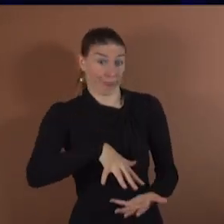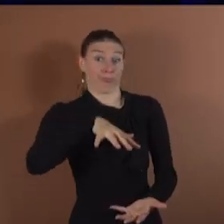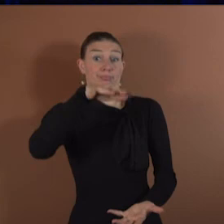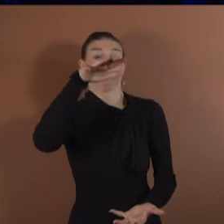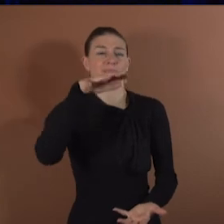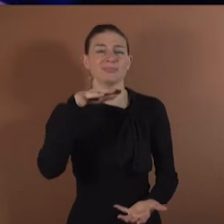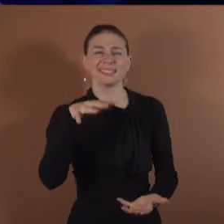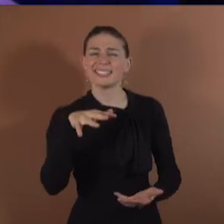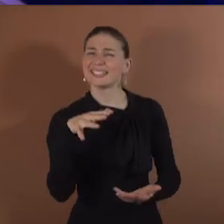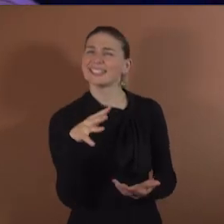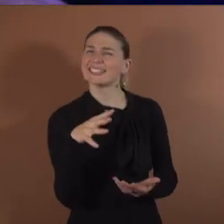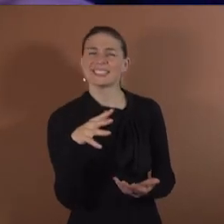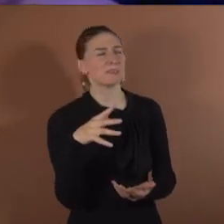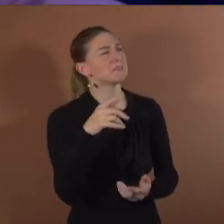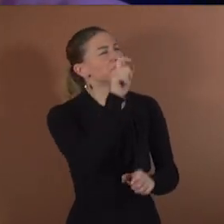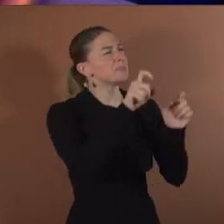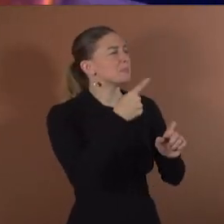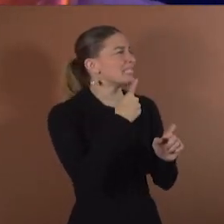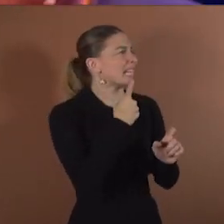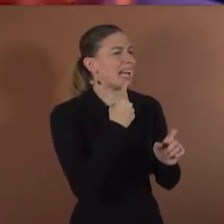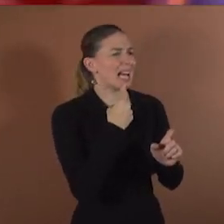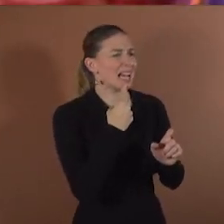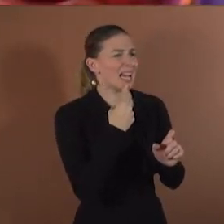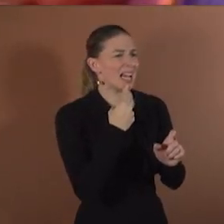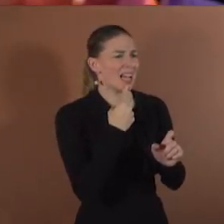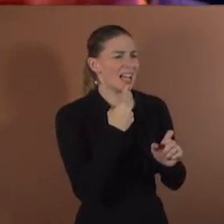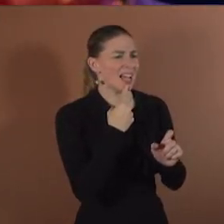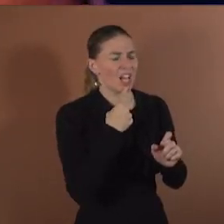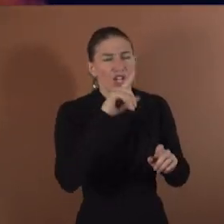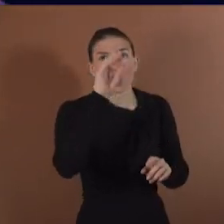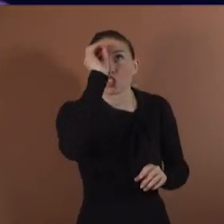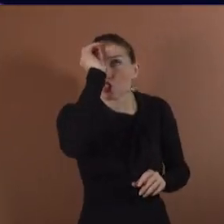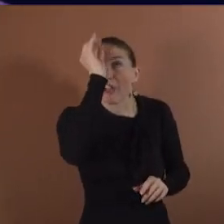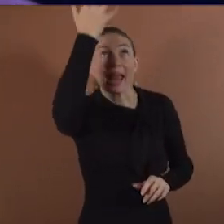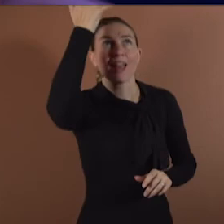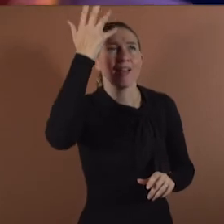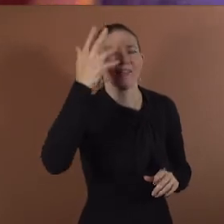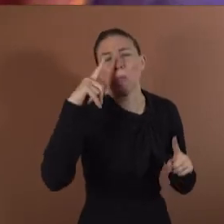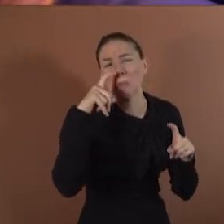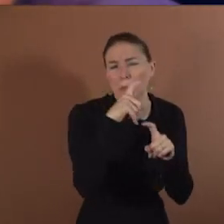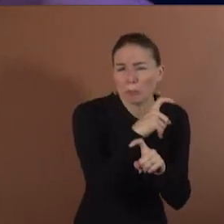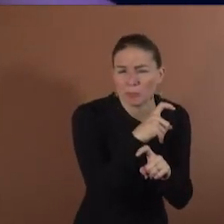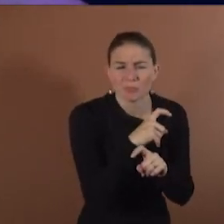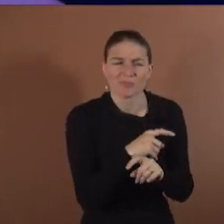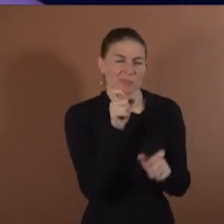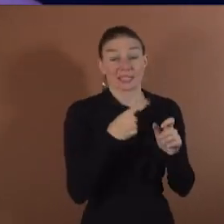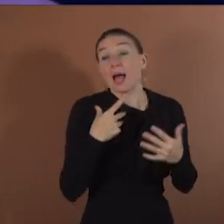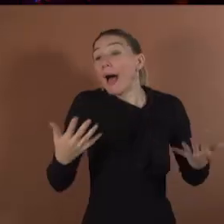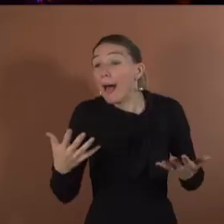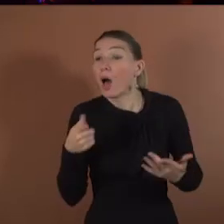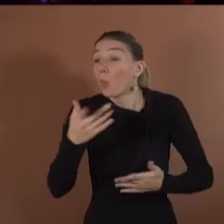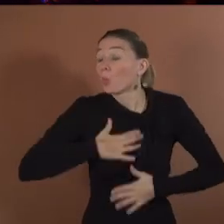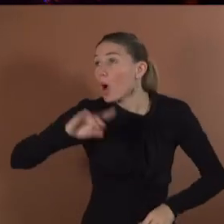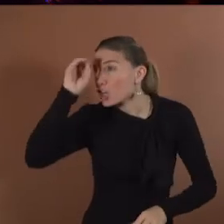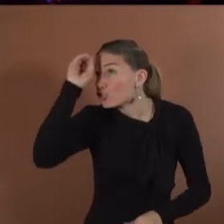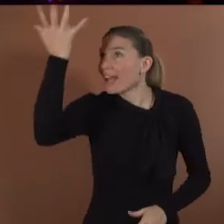incredibly difficult. And you get a small number of very serious creative people, and you give them drugs and alcohol, and you lock them in a room for 24 hours, and at the end of